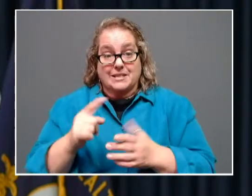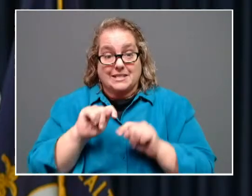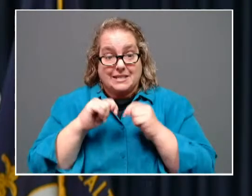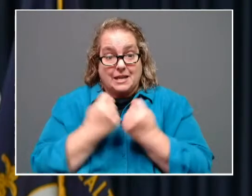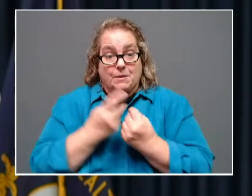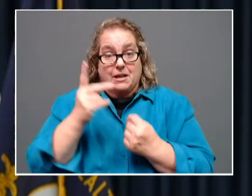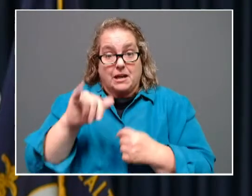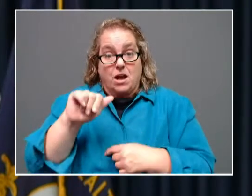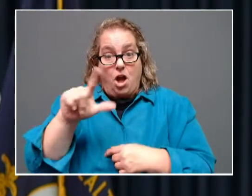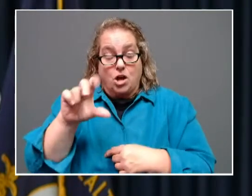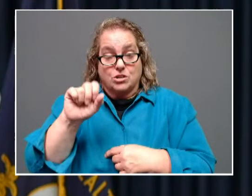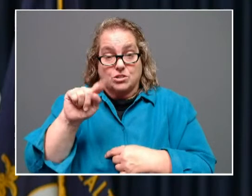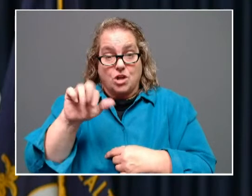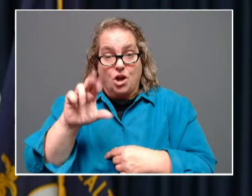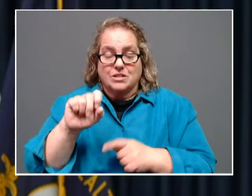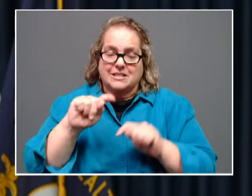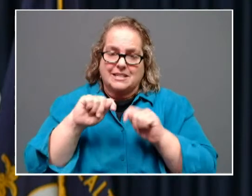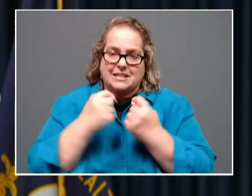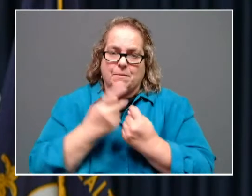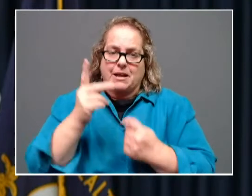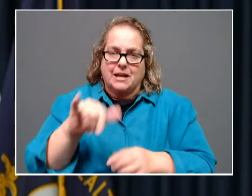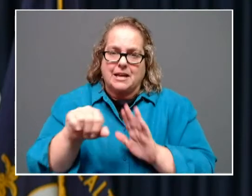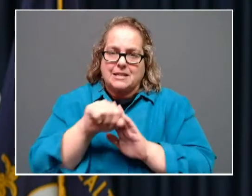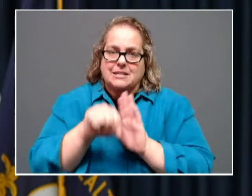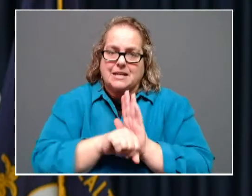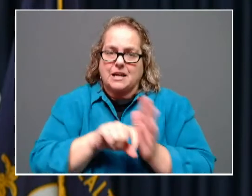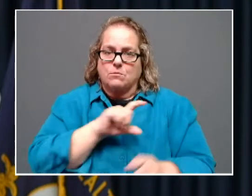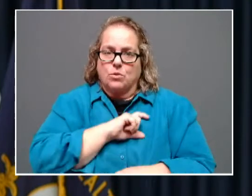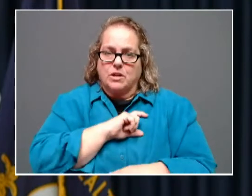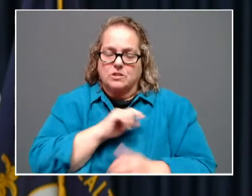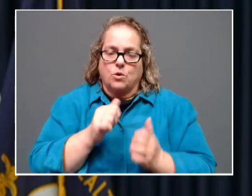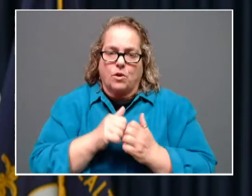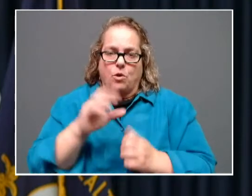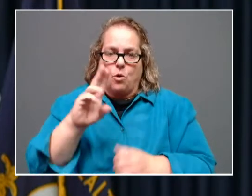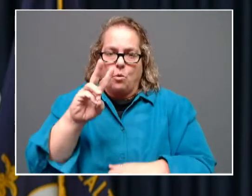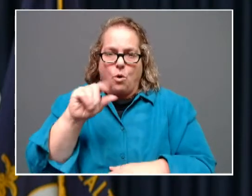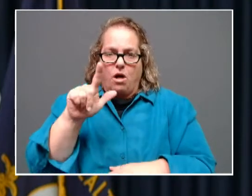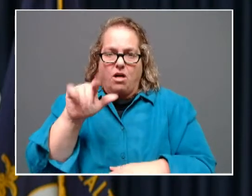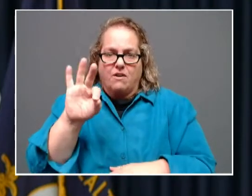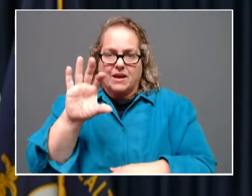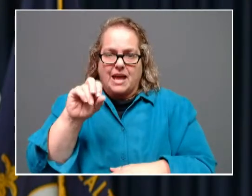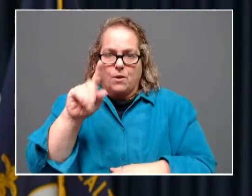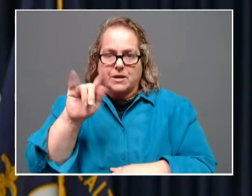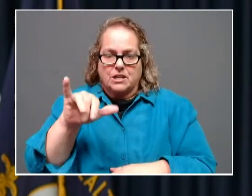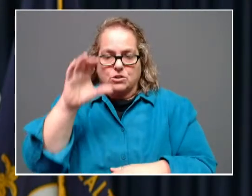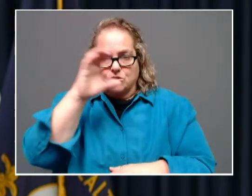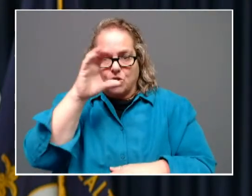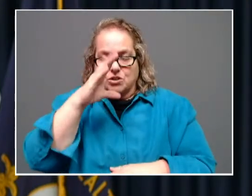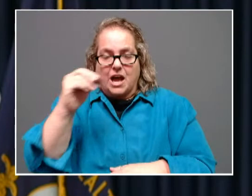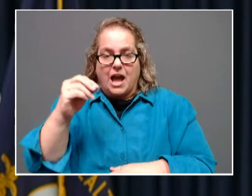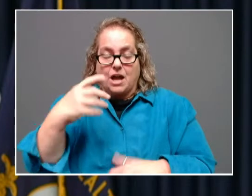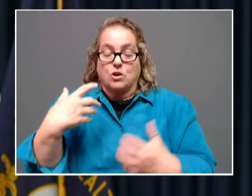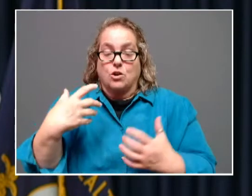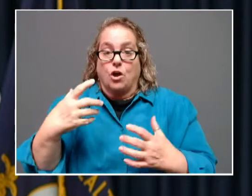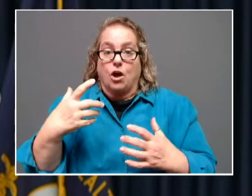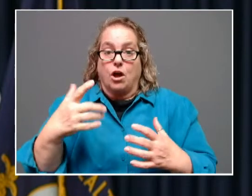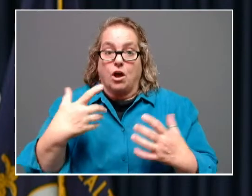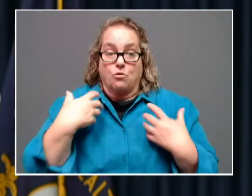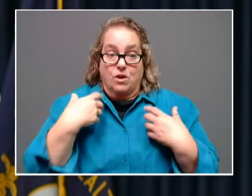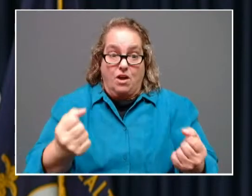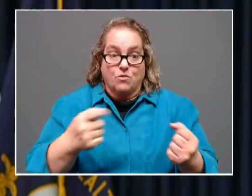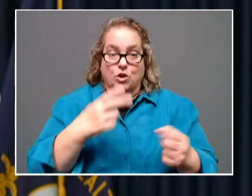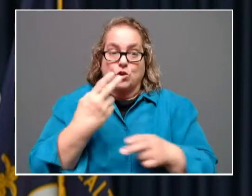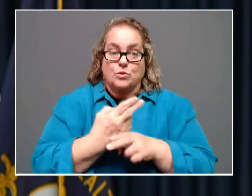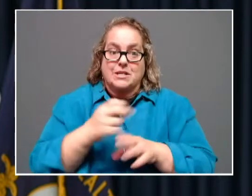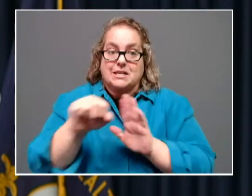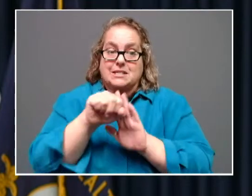Kentucky State Police, who, along with the Wolfe County Search and Rescue and Red Star Wilderness EMS, use a state police helicopter to